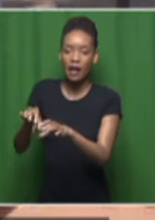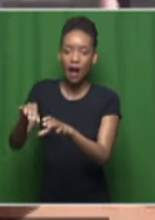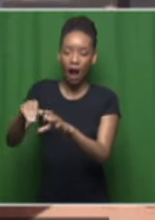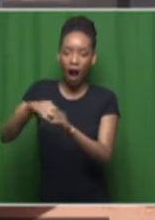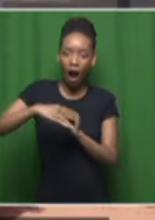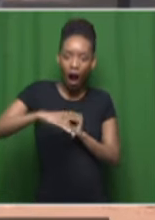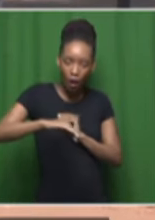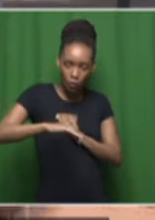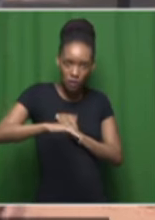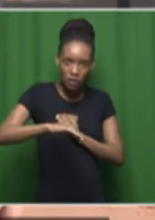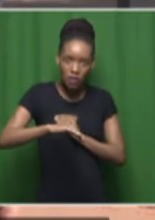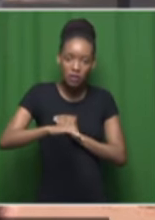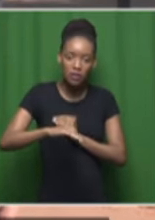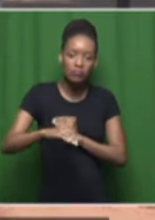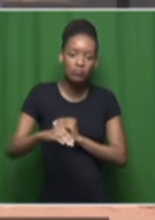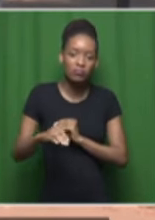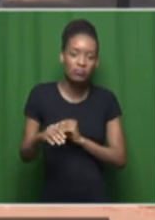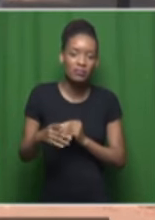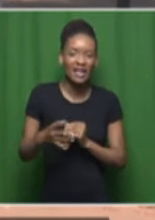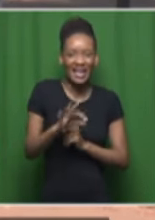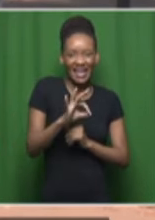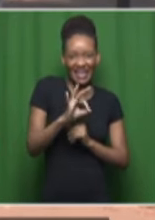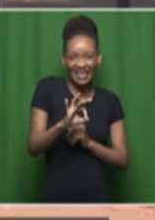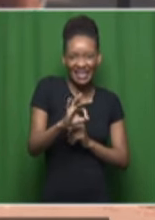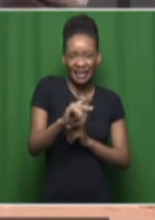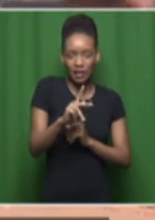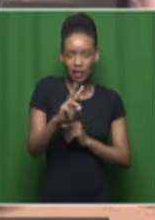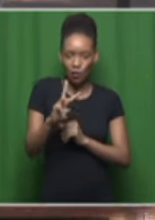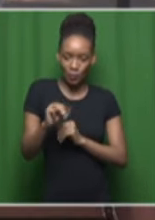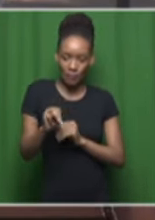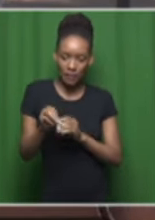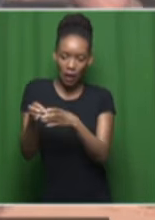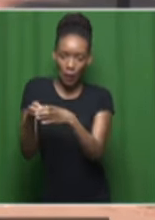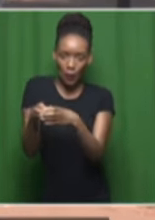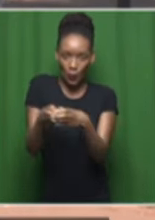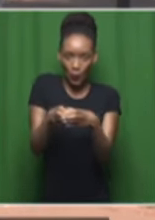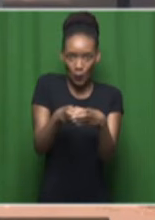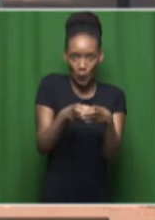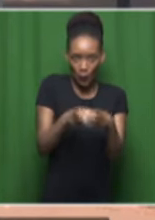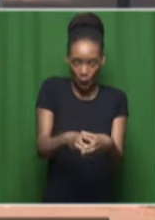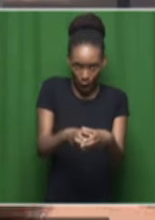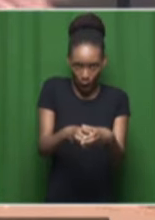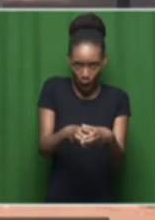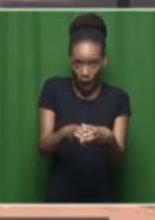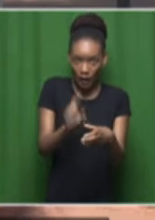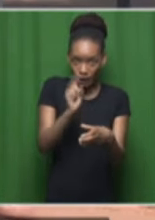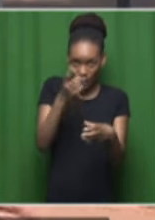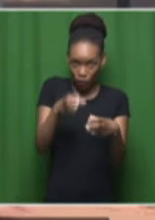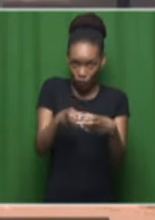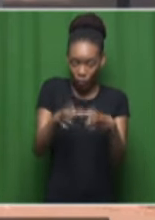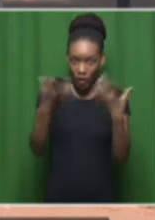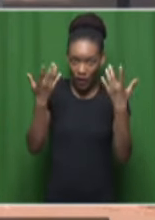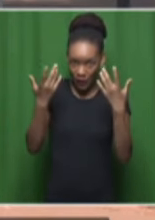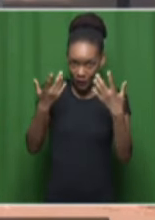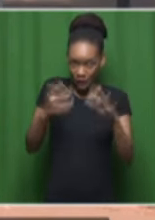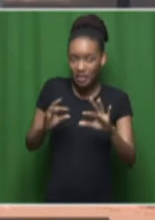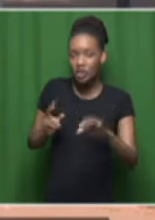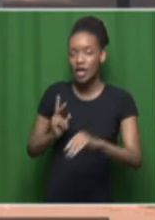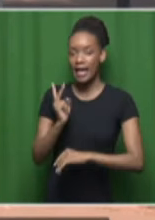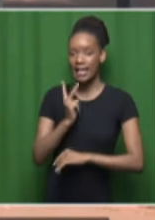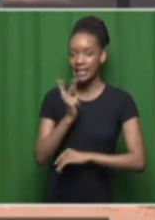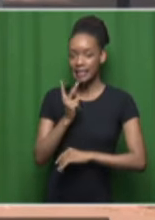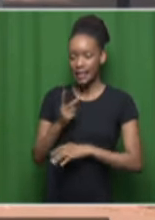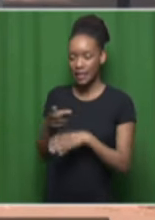least 3 or so kilometers, and thereafter there'll be a second group of Amabutho that will meet the first group,